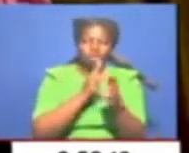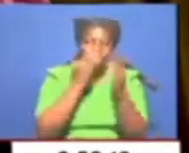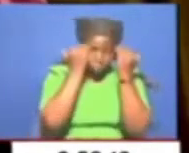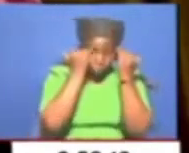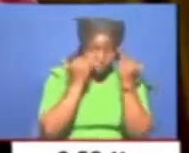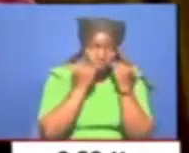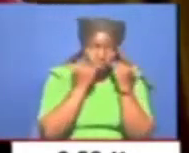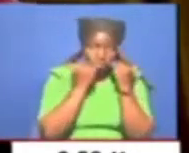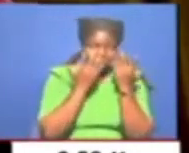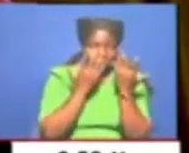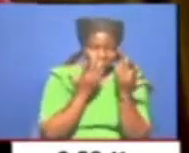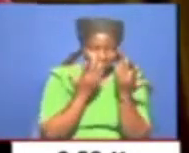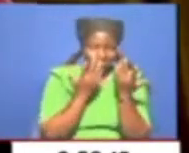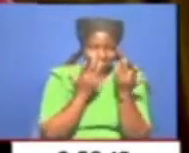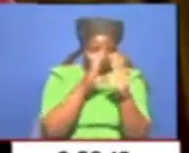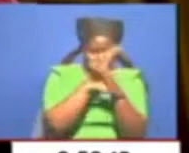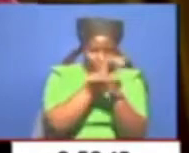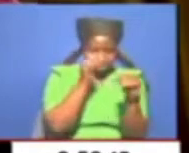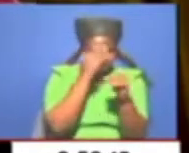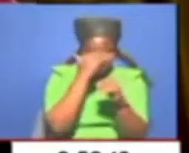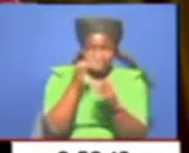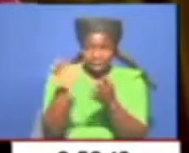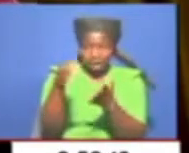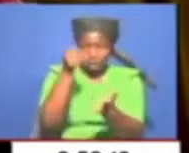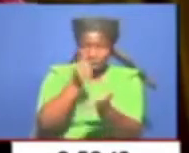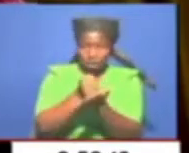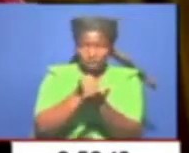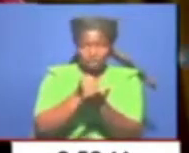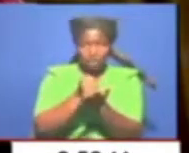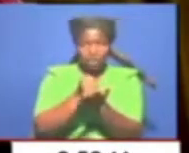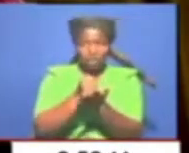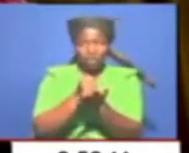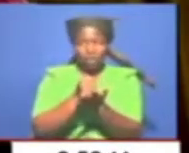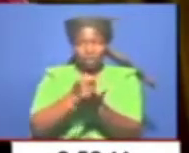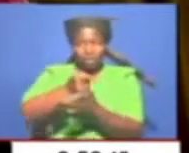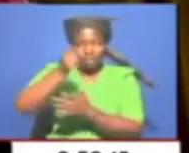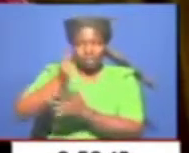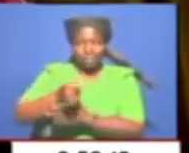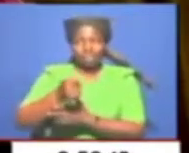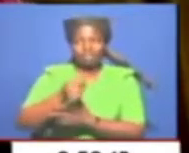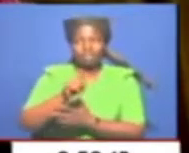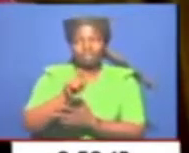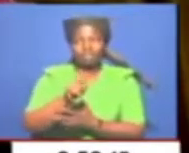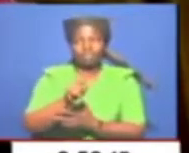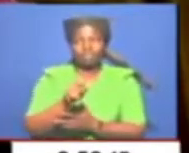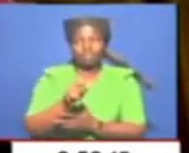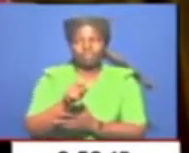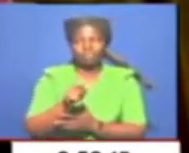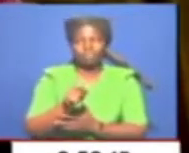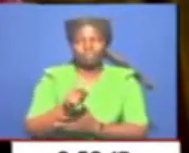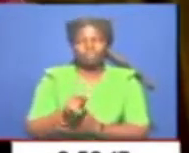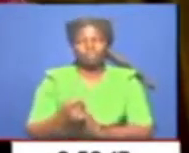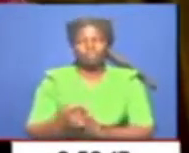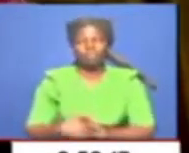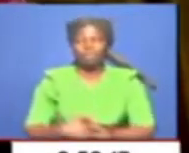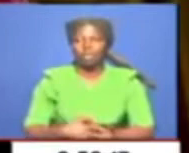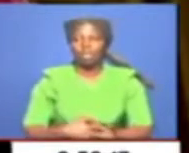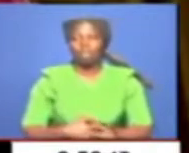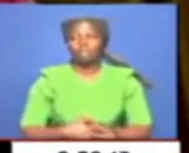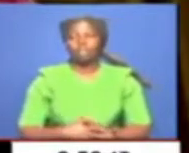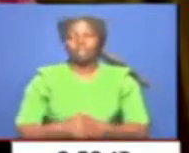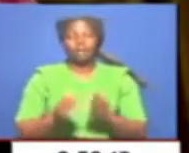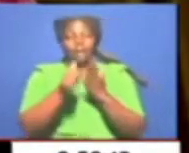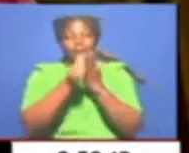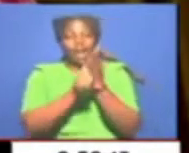of presidential office. And Article 143, Clause 2 gives him immunity from being sued when